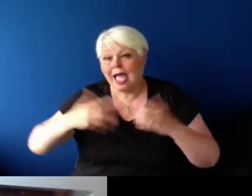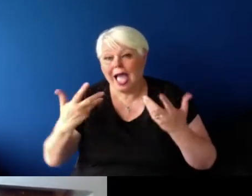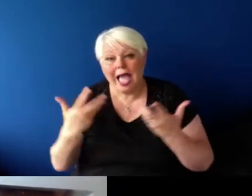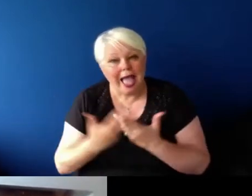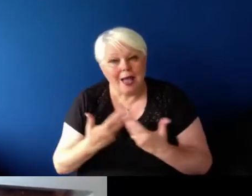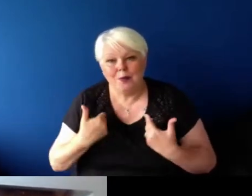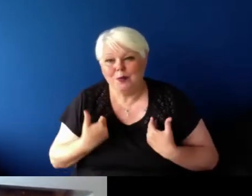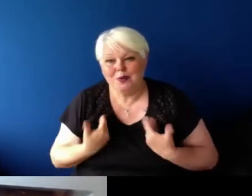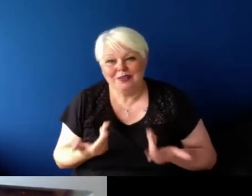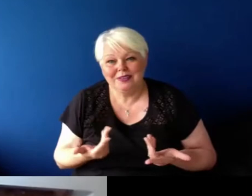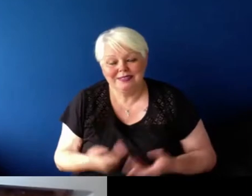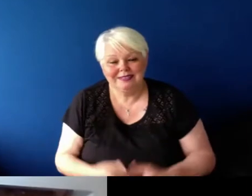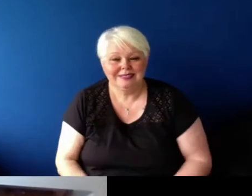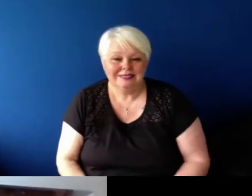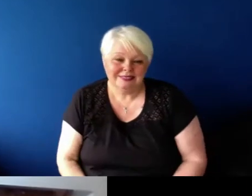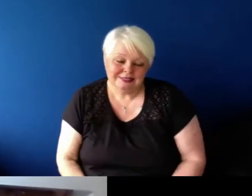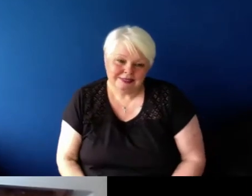Well,